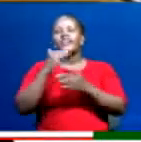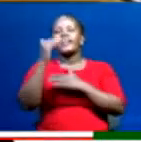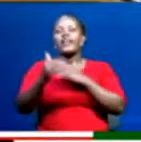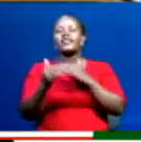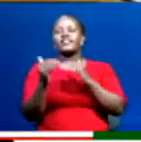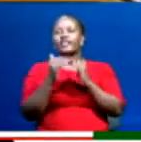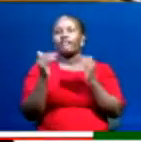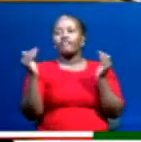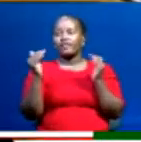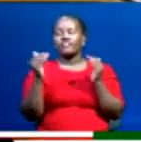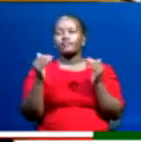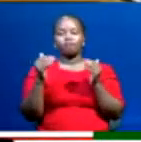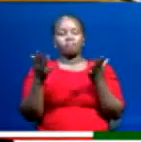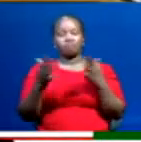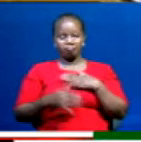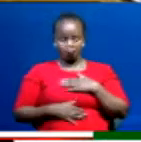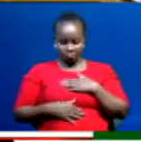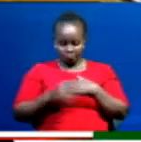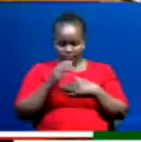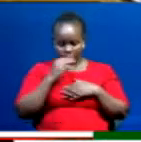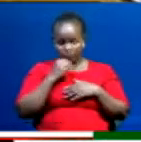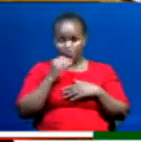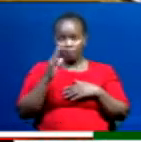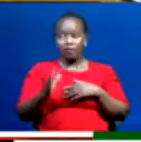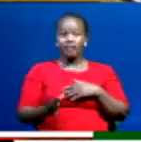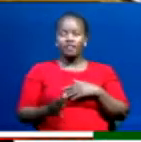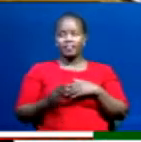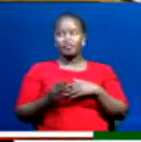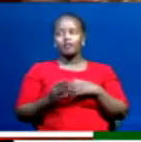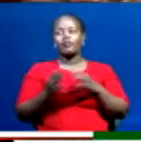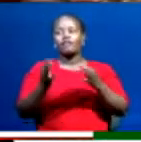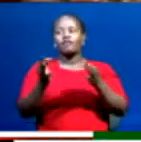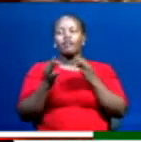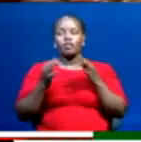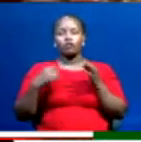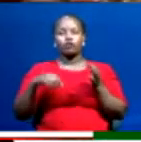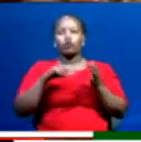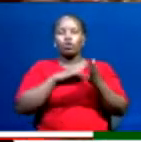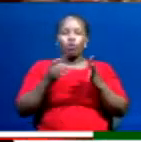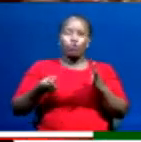course, Mr. Speaker, finances permitting, we shall increase the number of the footbridges.